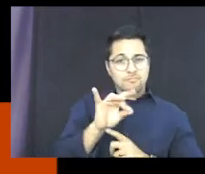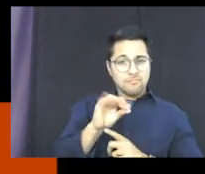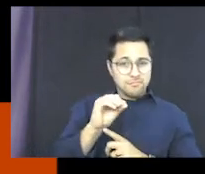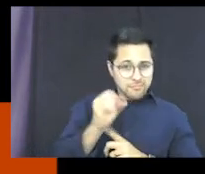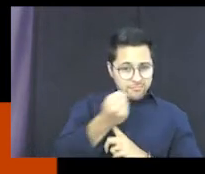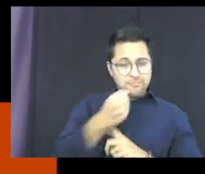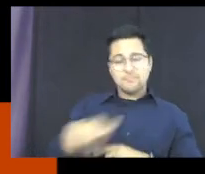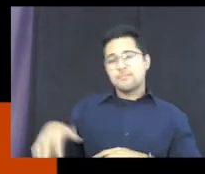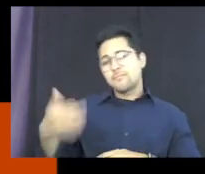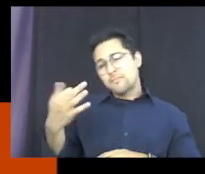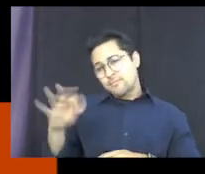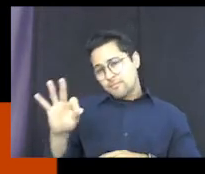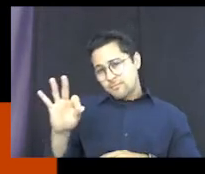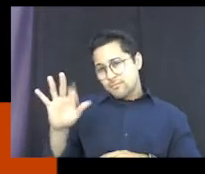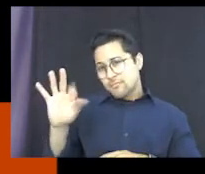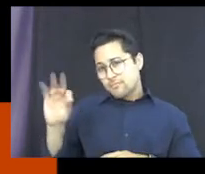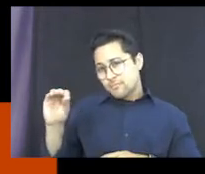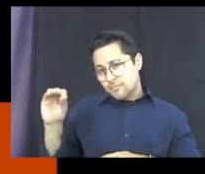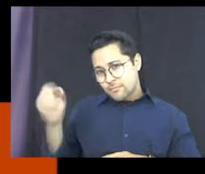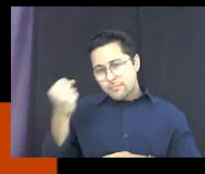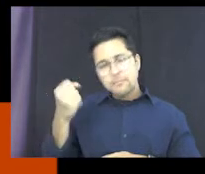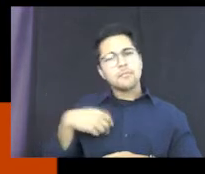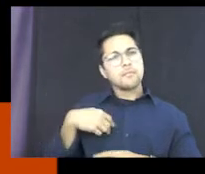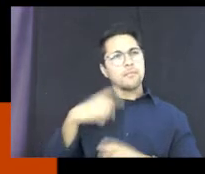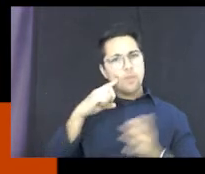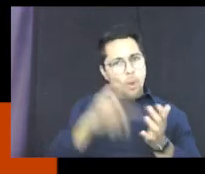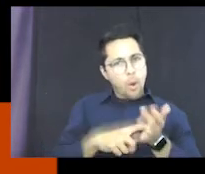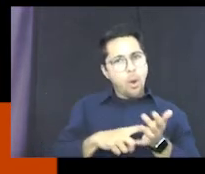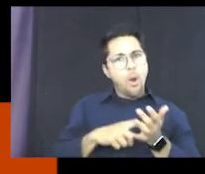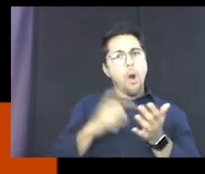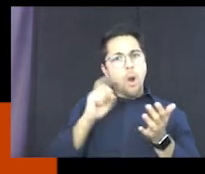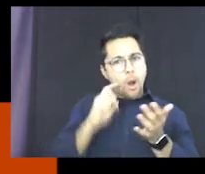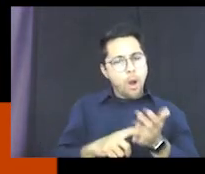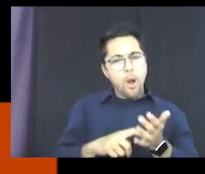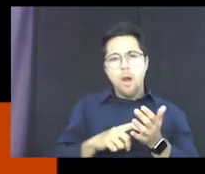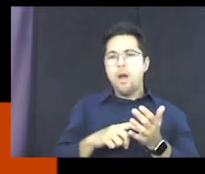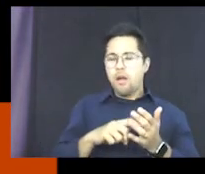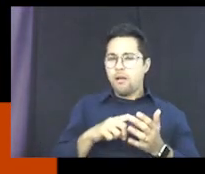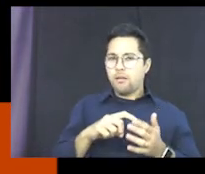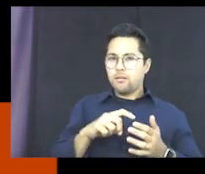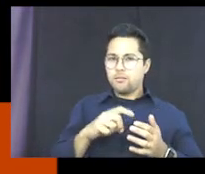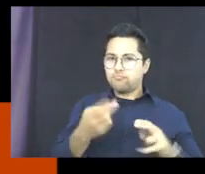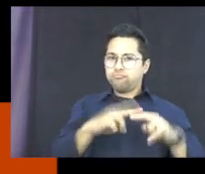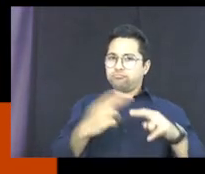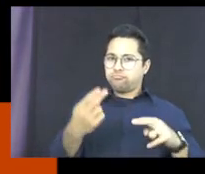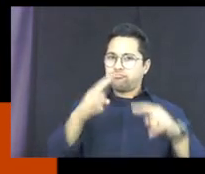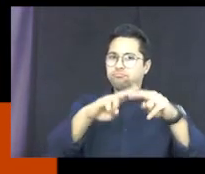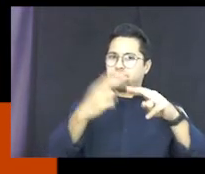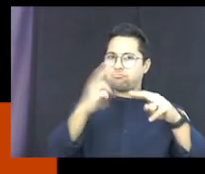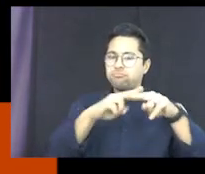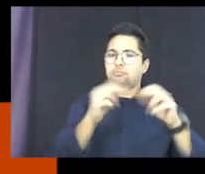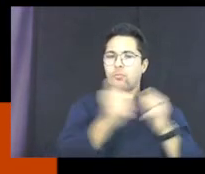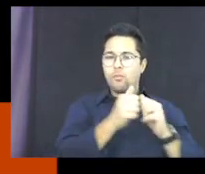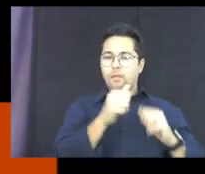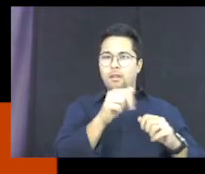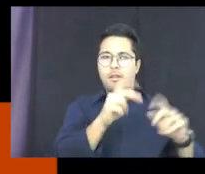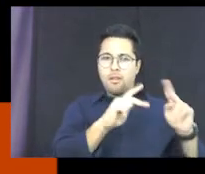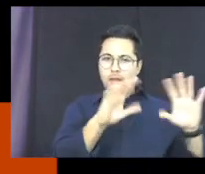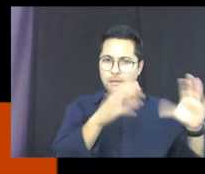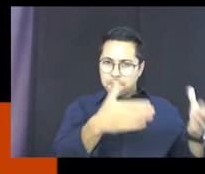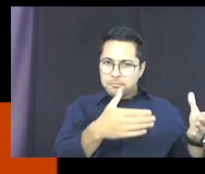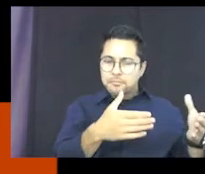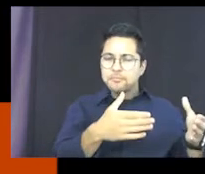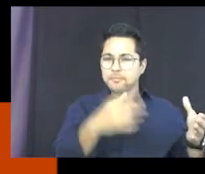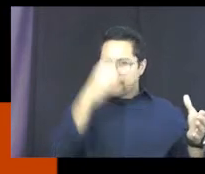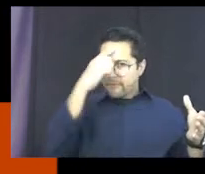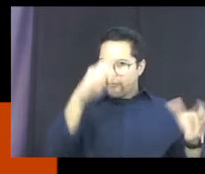and 1990s, a distinct growth in the autistic population indeed began that continues